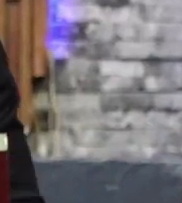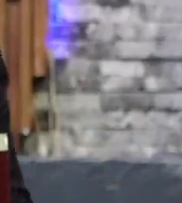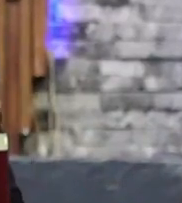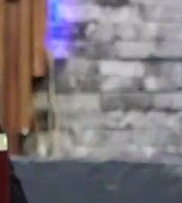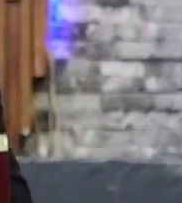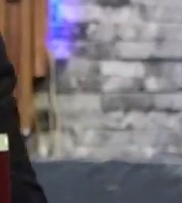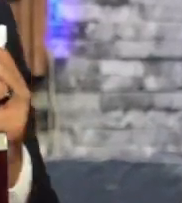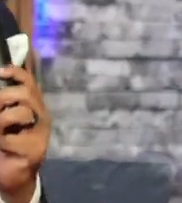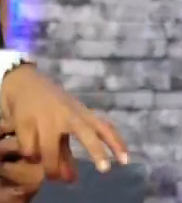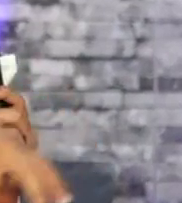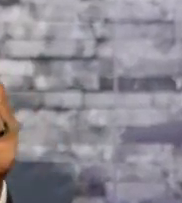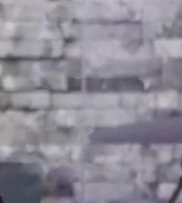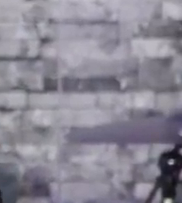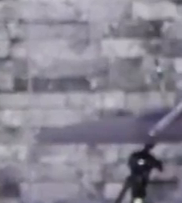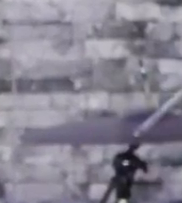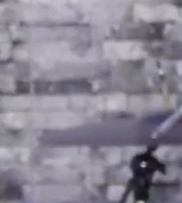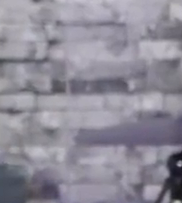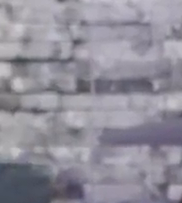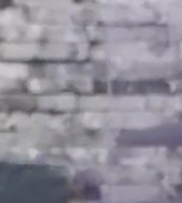where the Spirit of God lives.